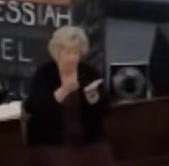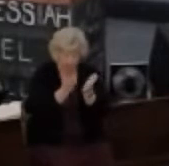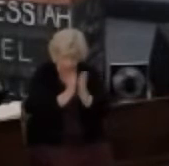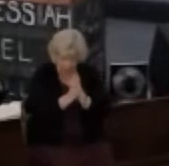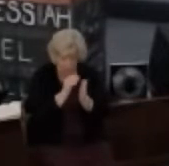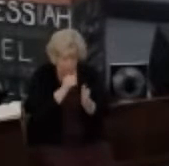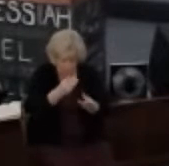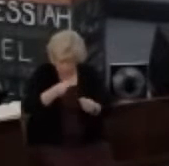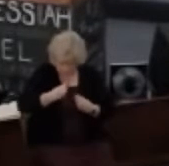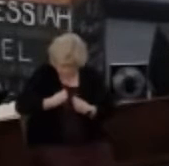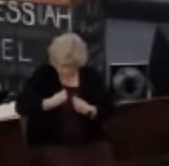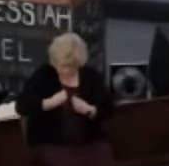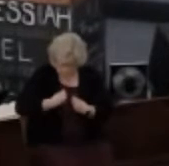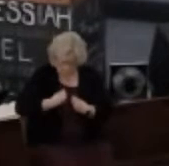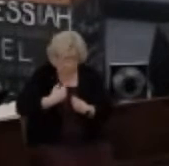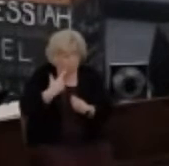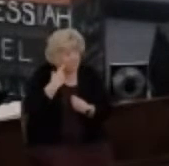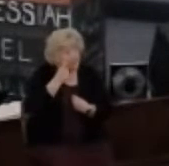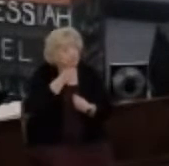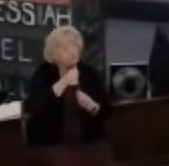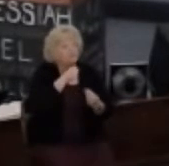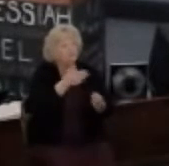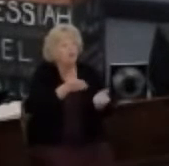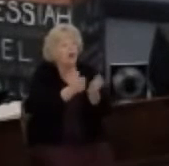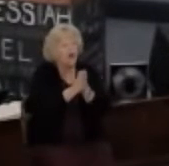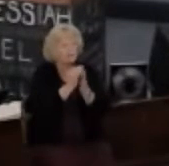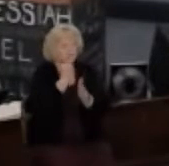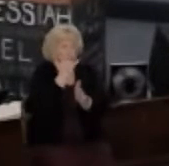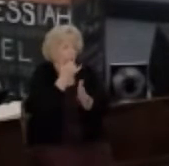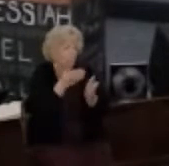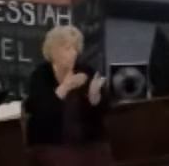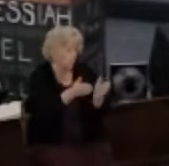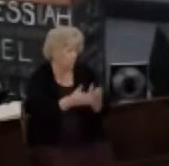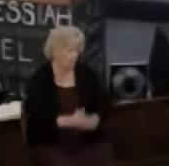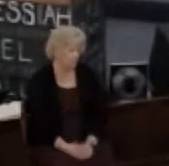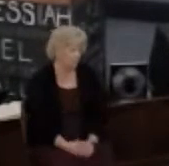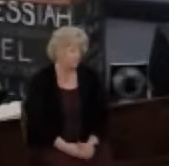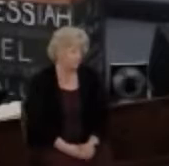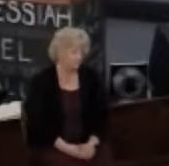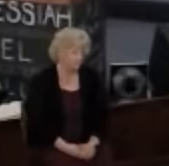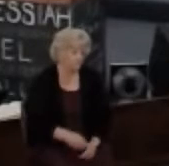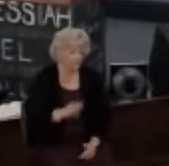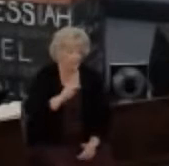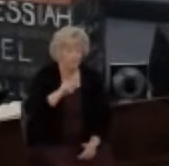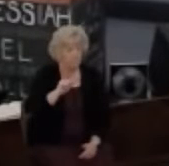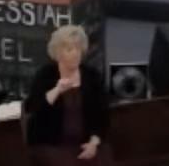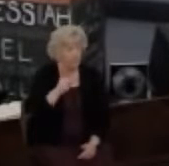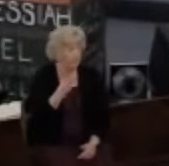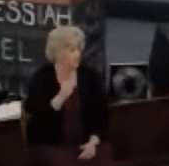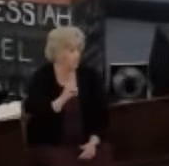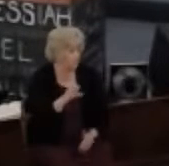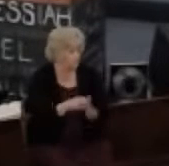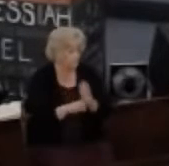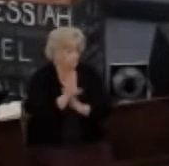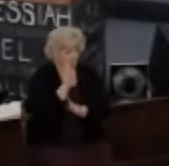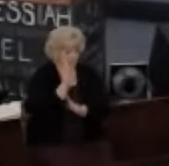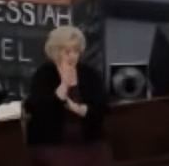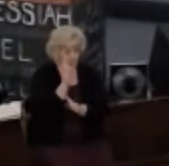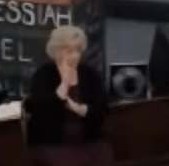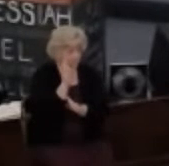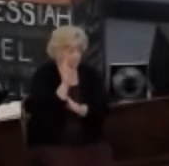do not receive because you ask wrongly." Matthew chapter 7, verse